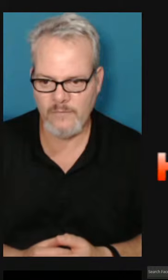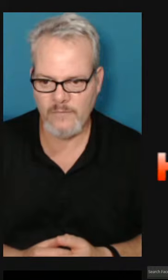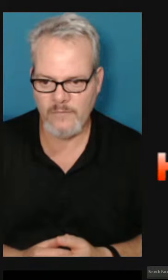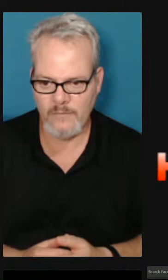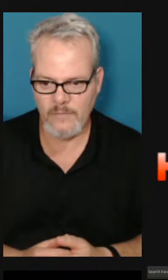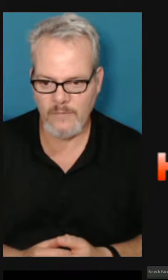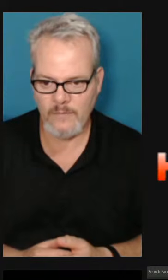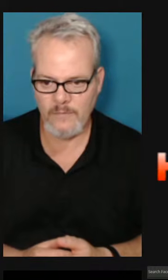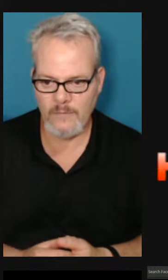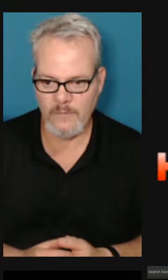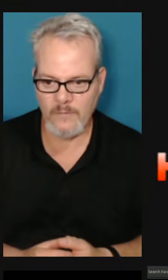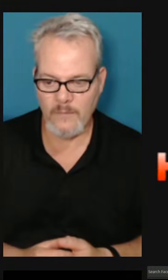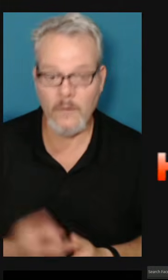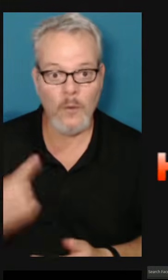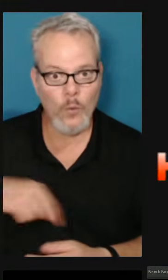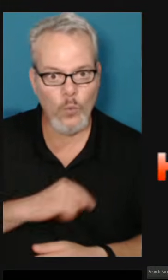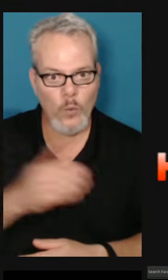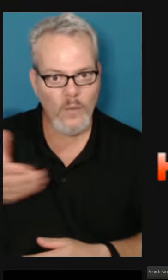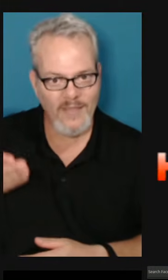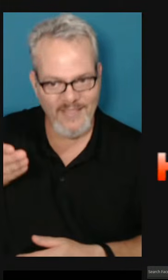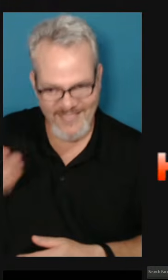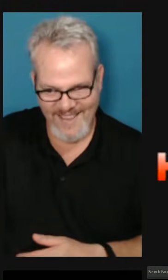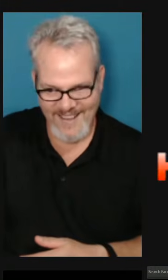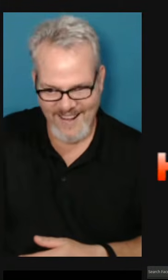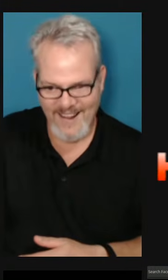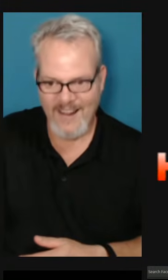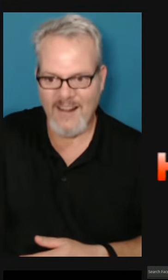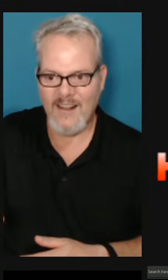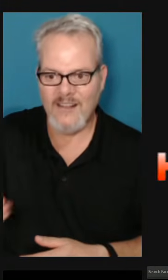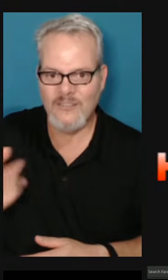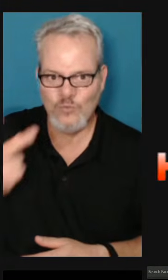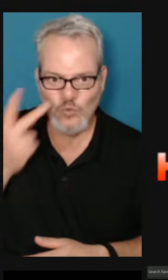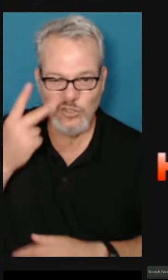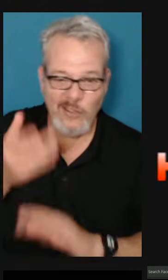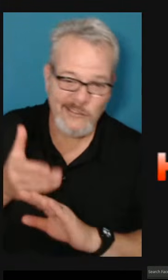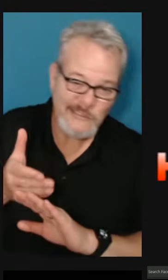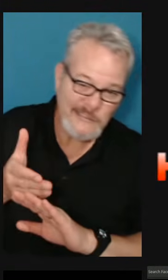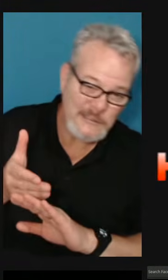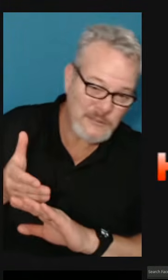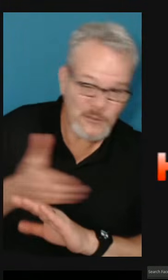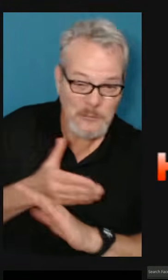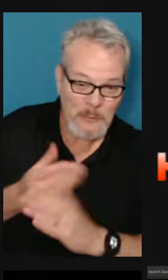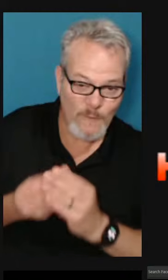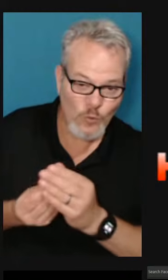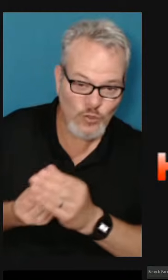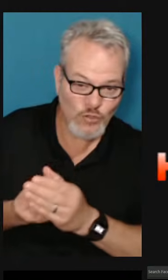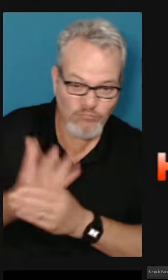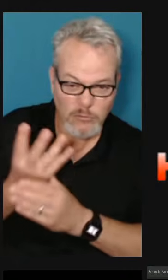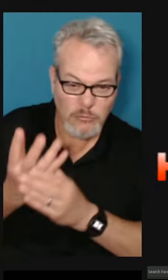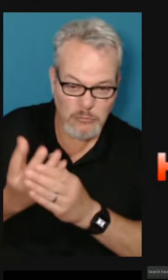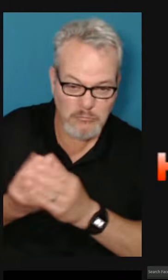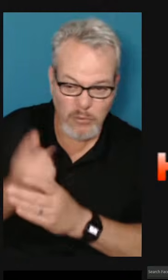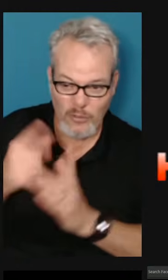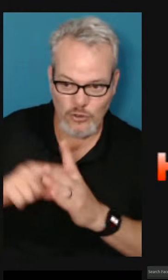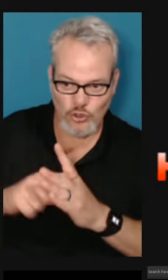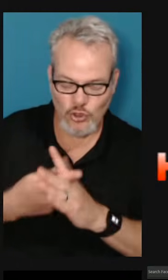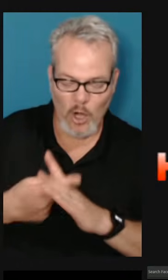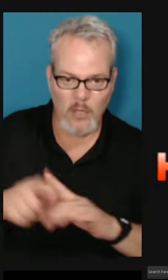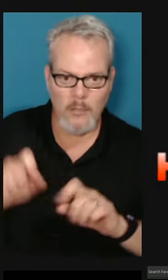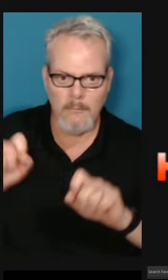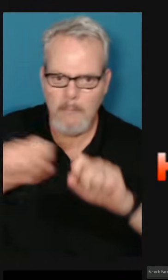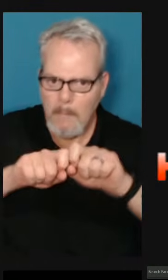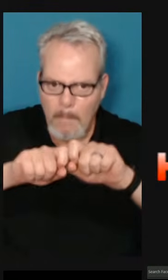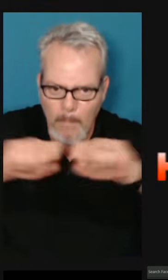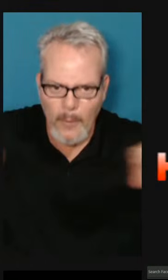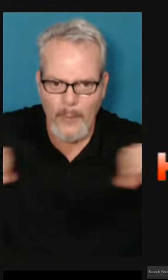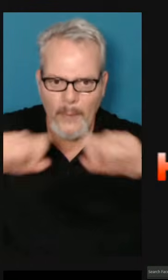Right, so we were out there. We kind of got past it just before it started. We had to send out our notifications and everything, get